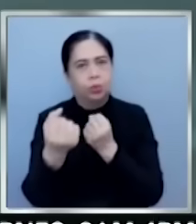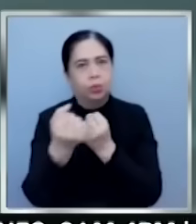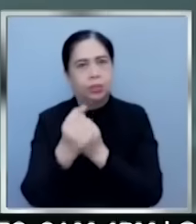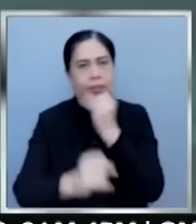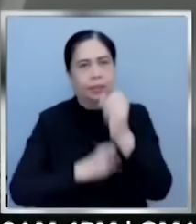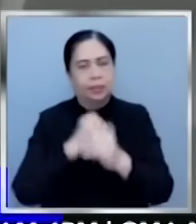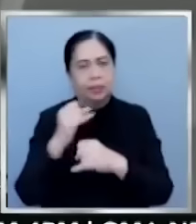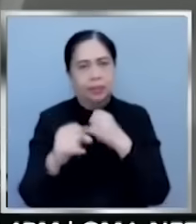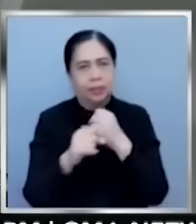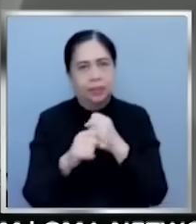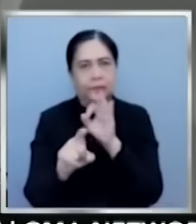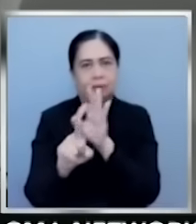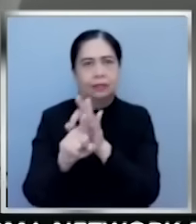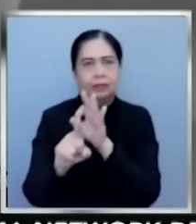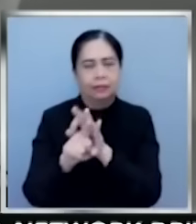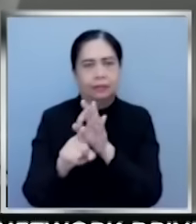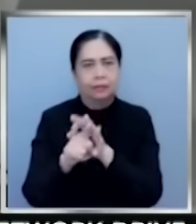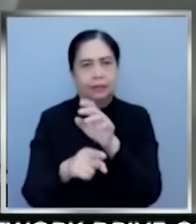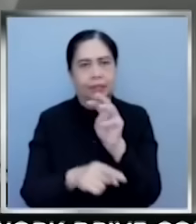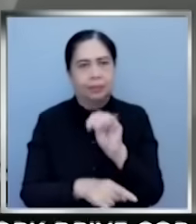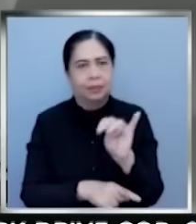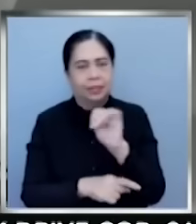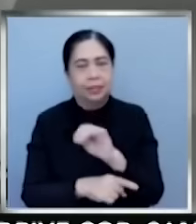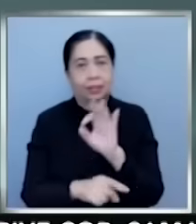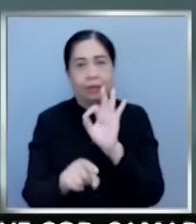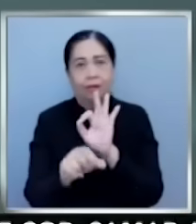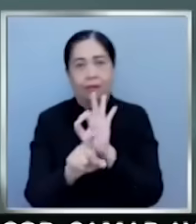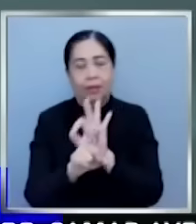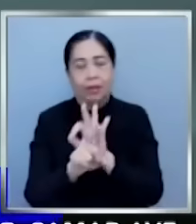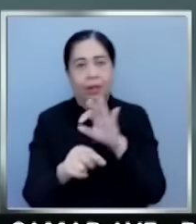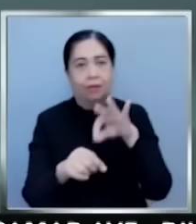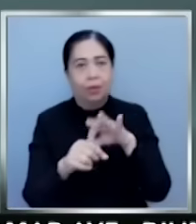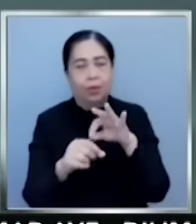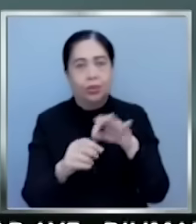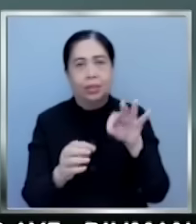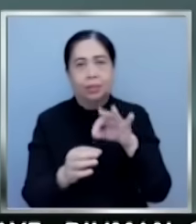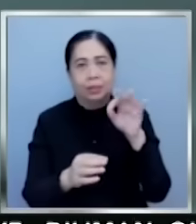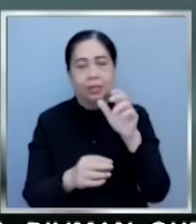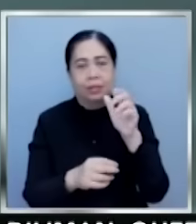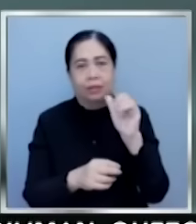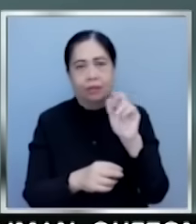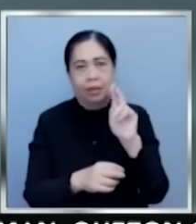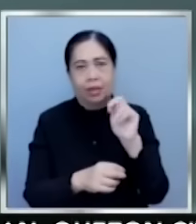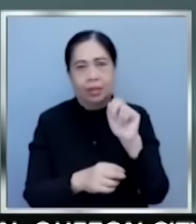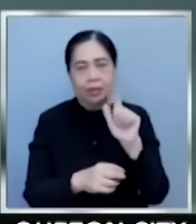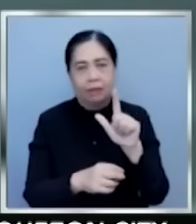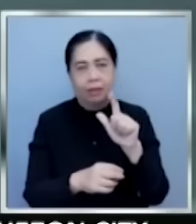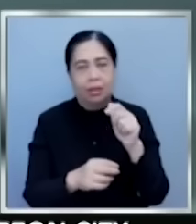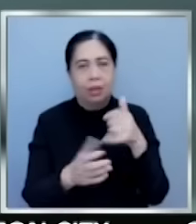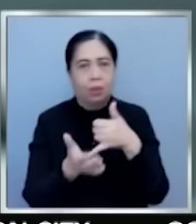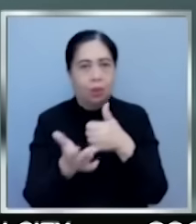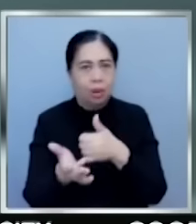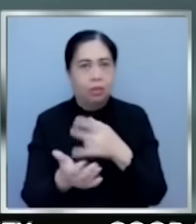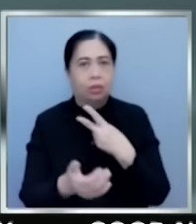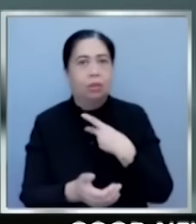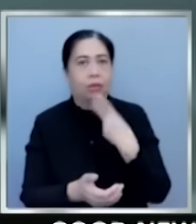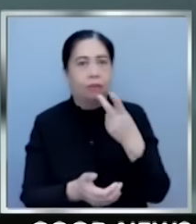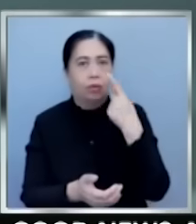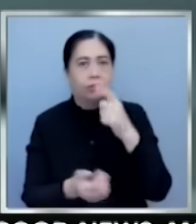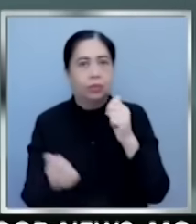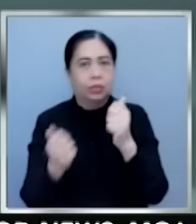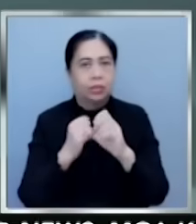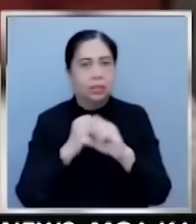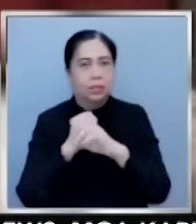fans kay Michelle, nananalo sa Fan Vote, Spirit of Carnival Award, at Voice for Change para sa kanyang advocacy na